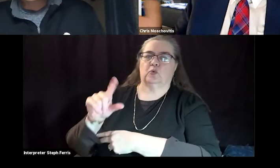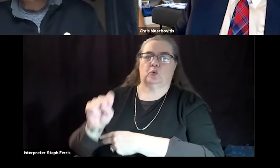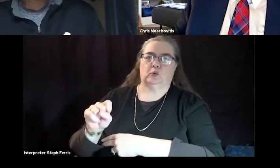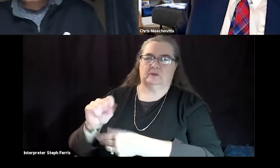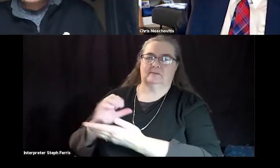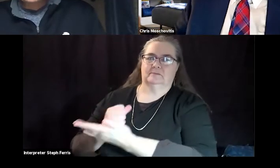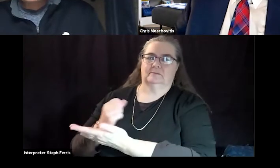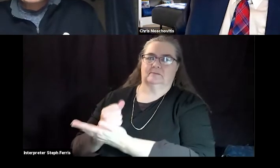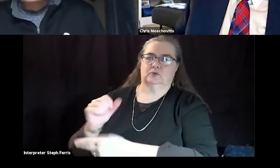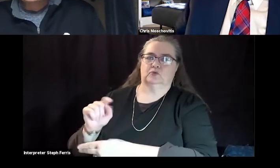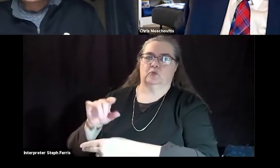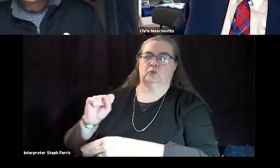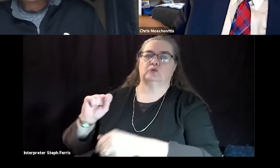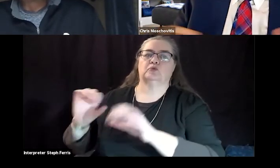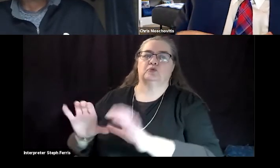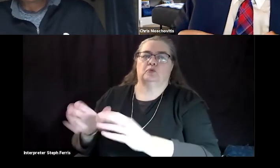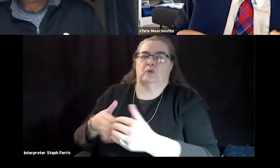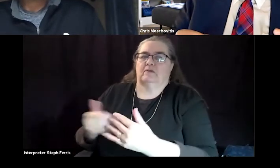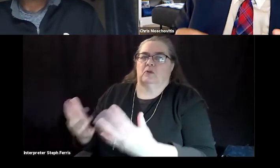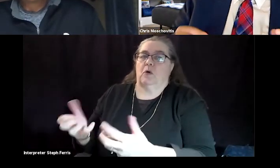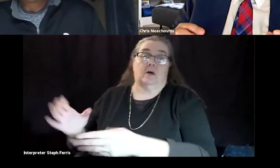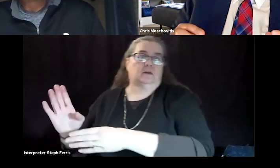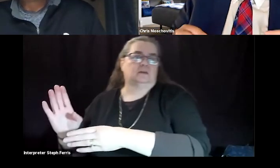be it art?